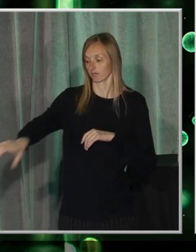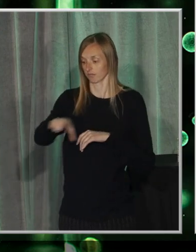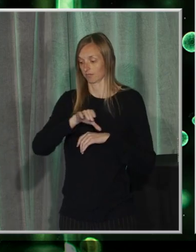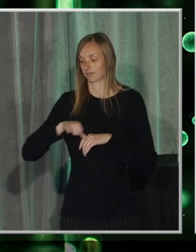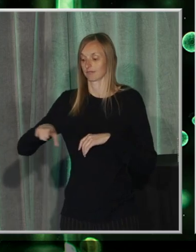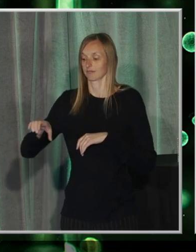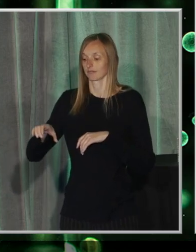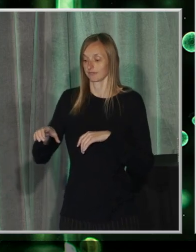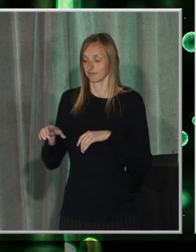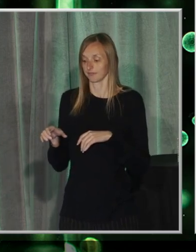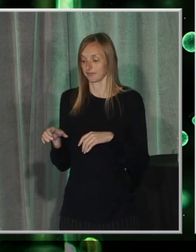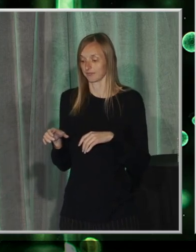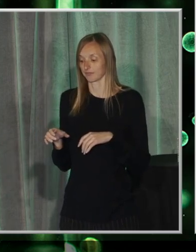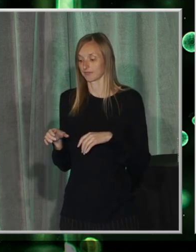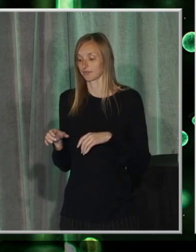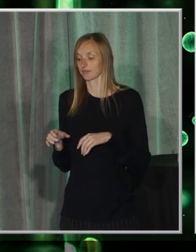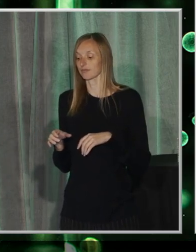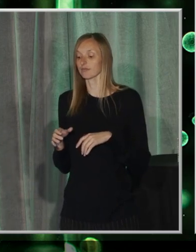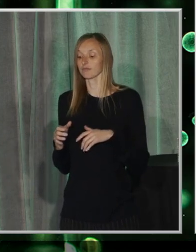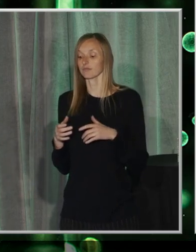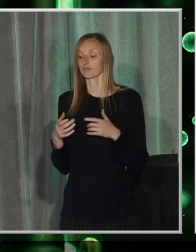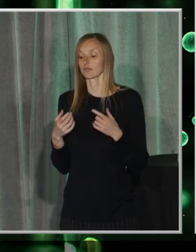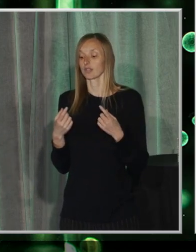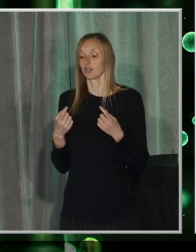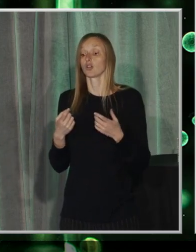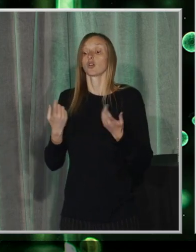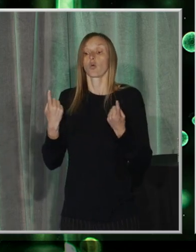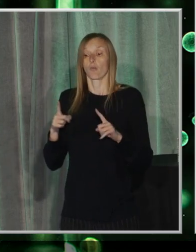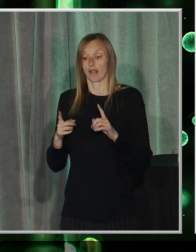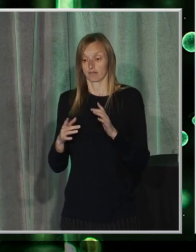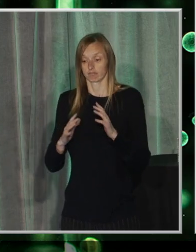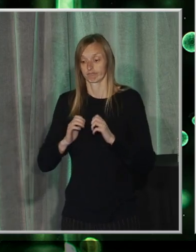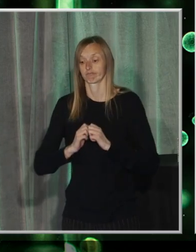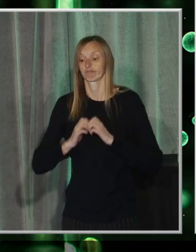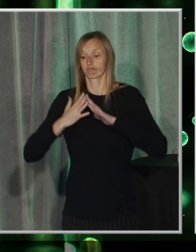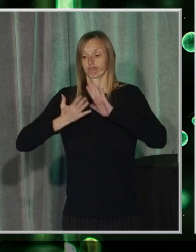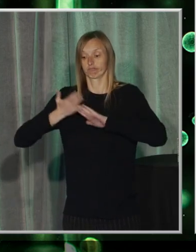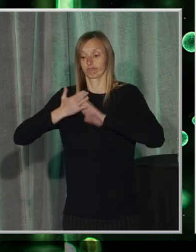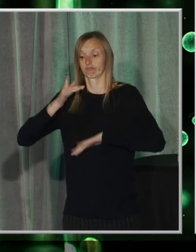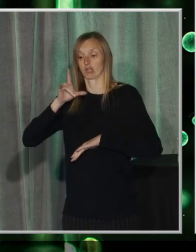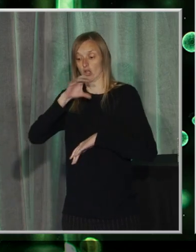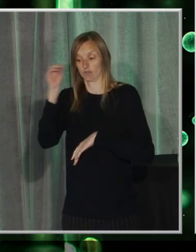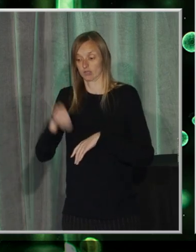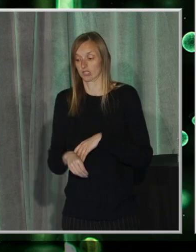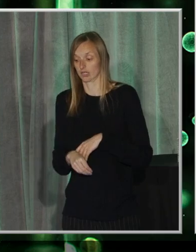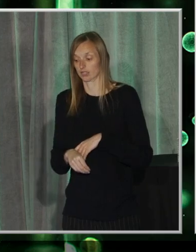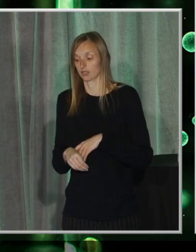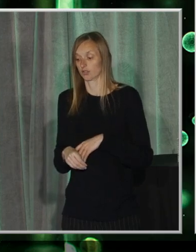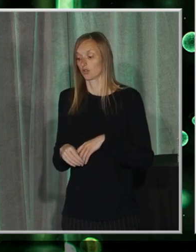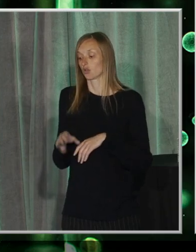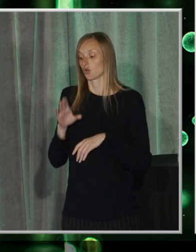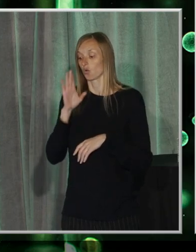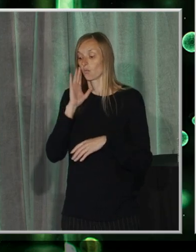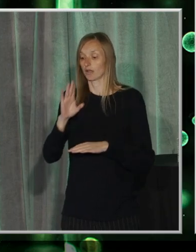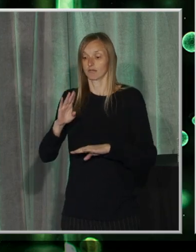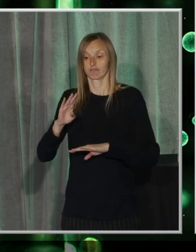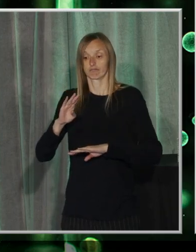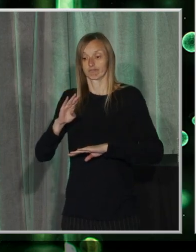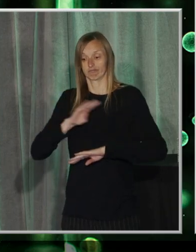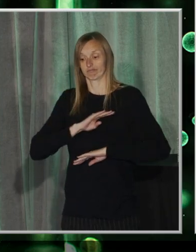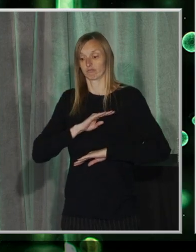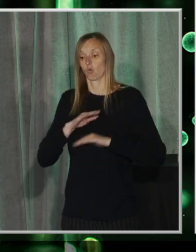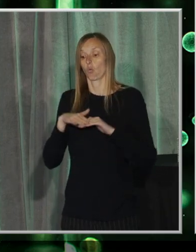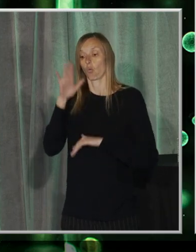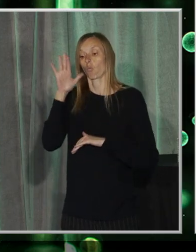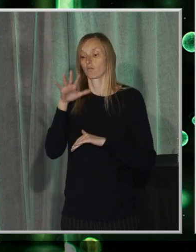usage. When in full capacity, our solution can satisfy over half of the